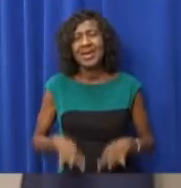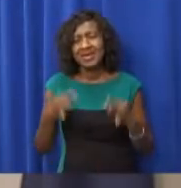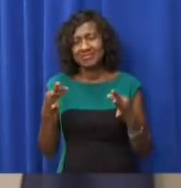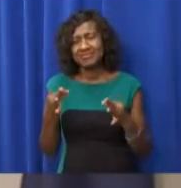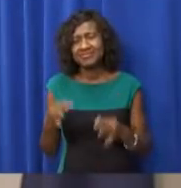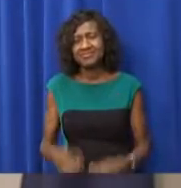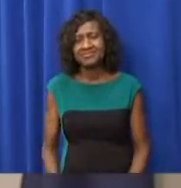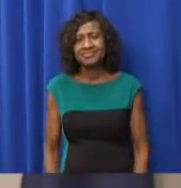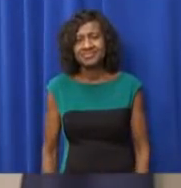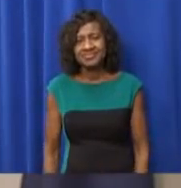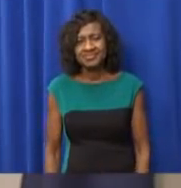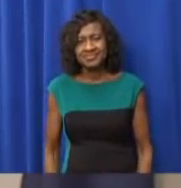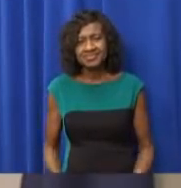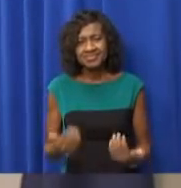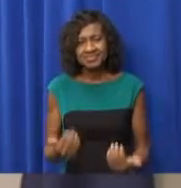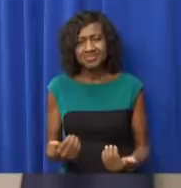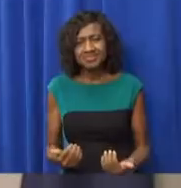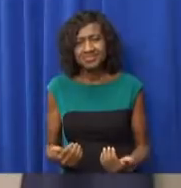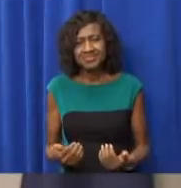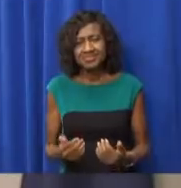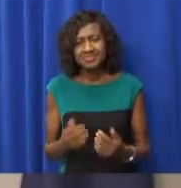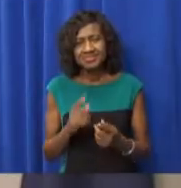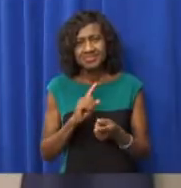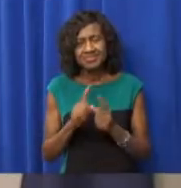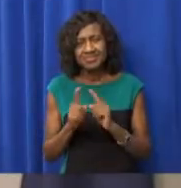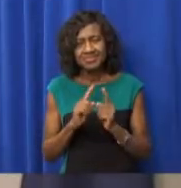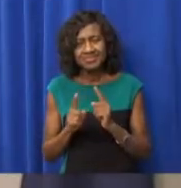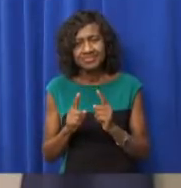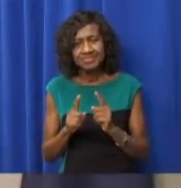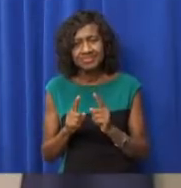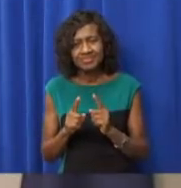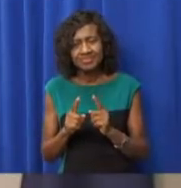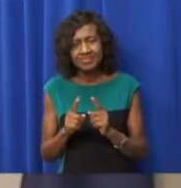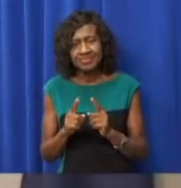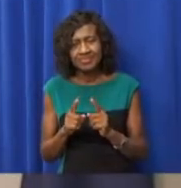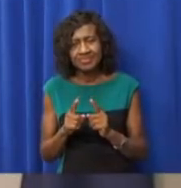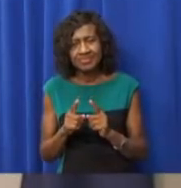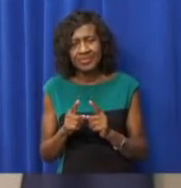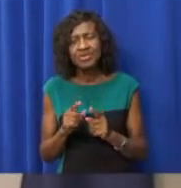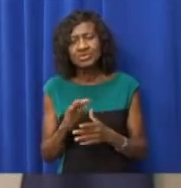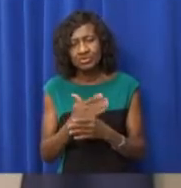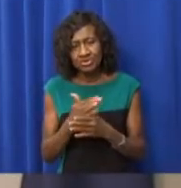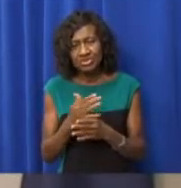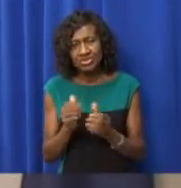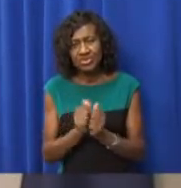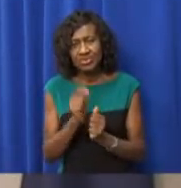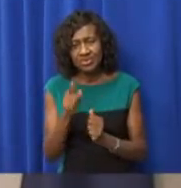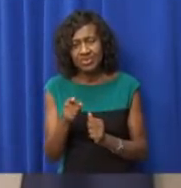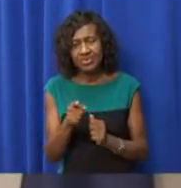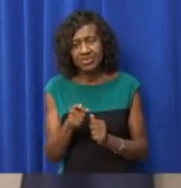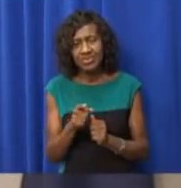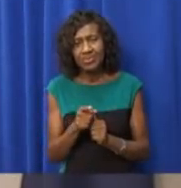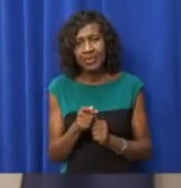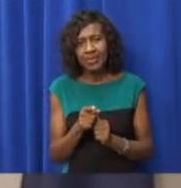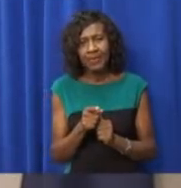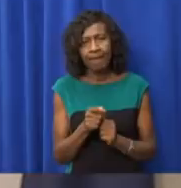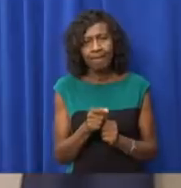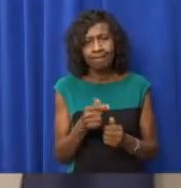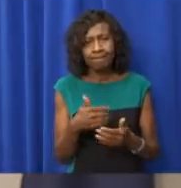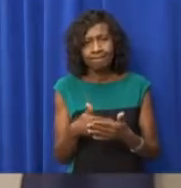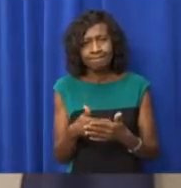I have a few positive updates from my minister that I would like to share with you all today. However, before